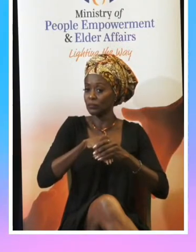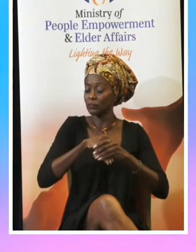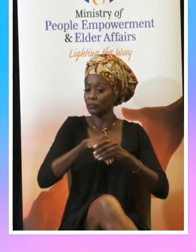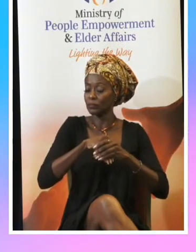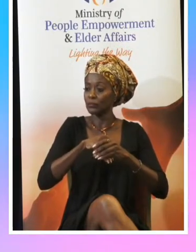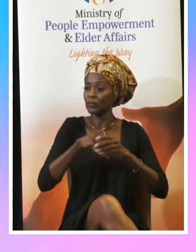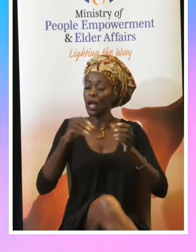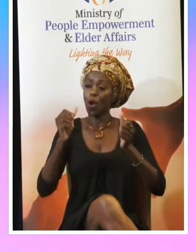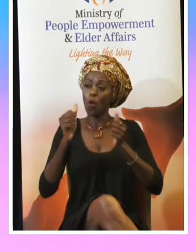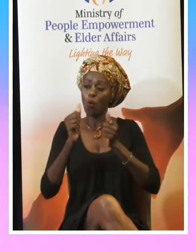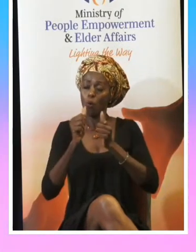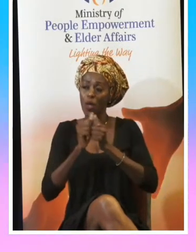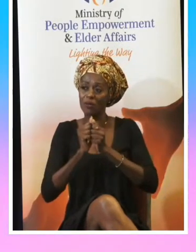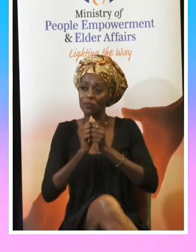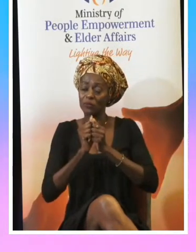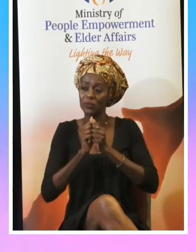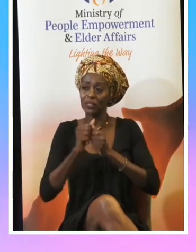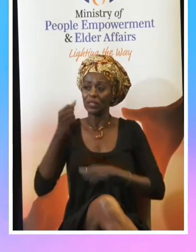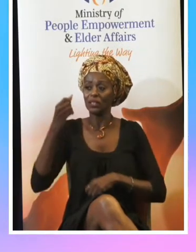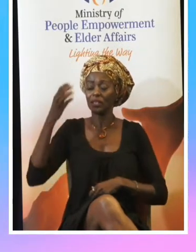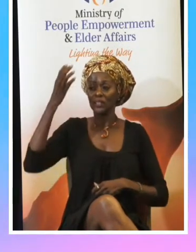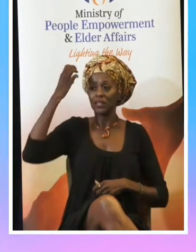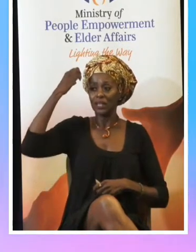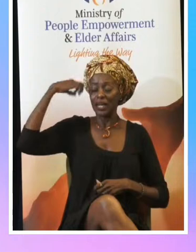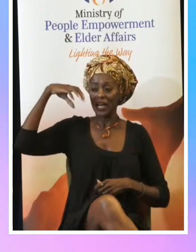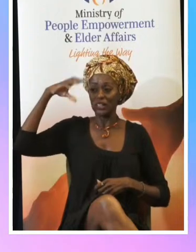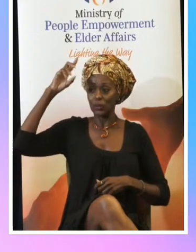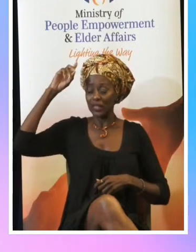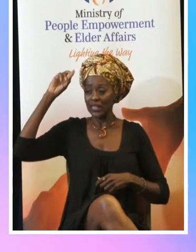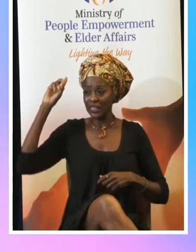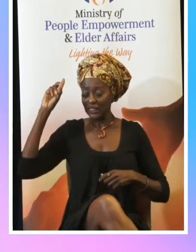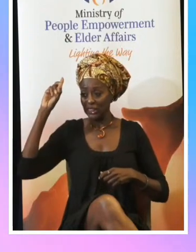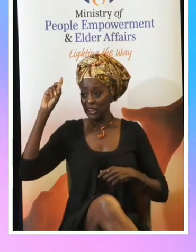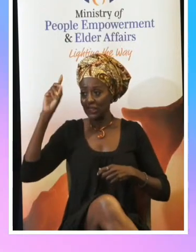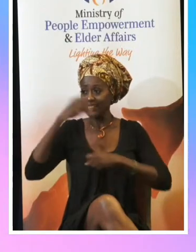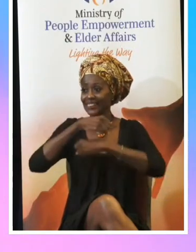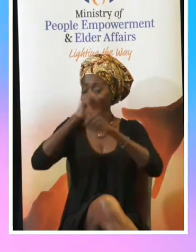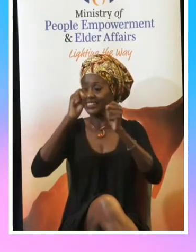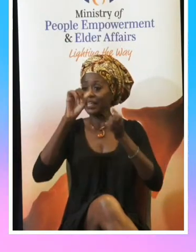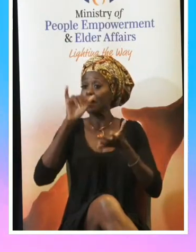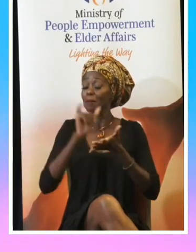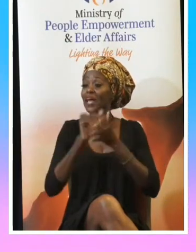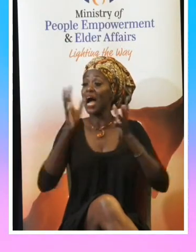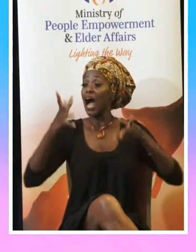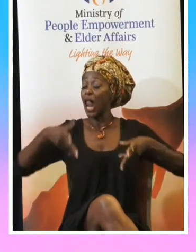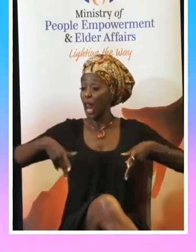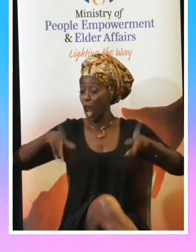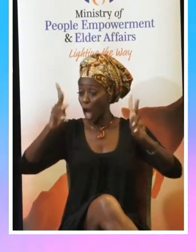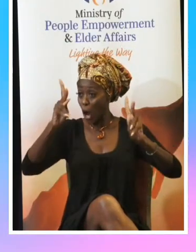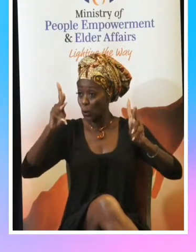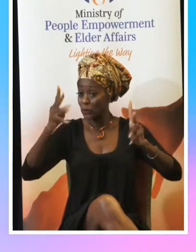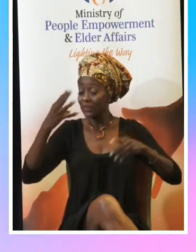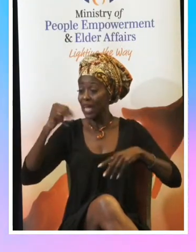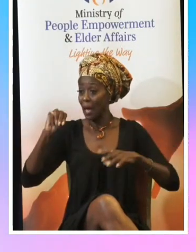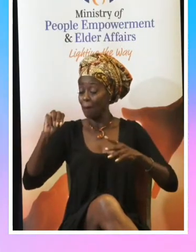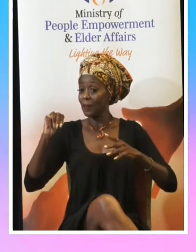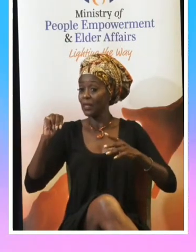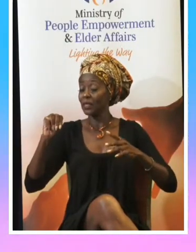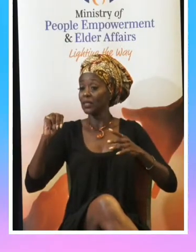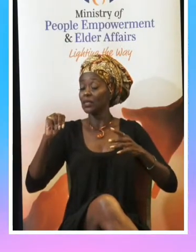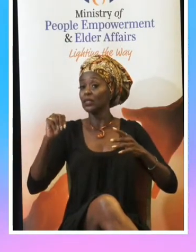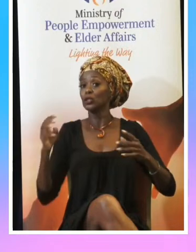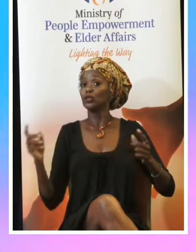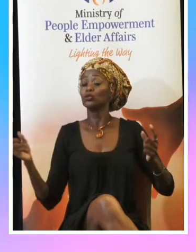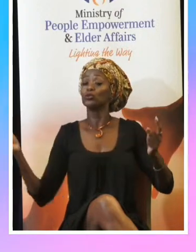in an education system that is more permissive and permits them to reach